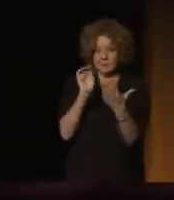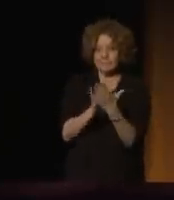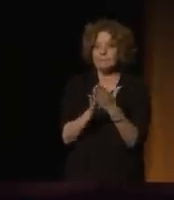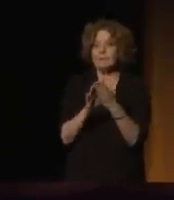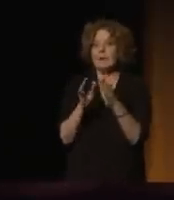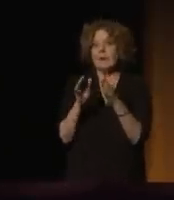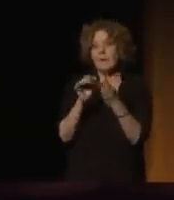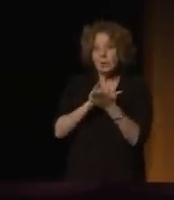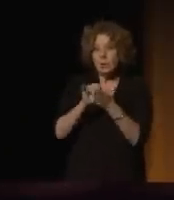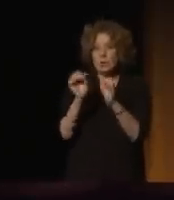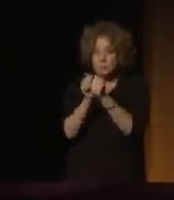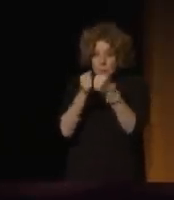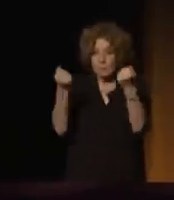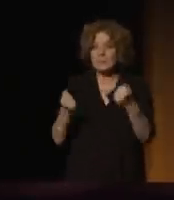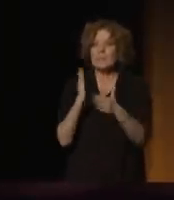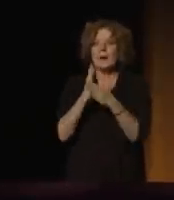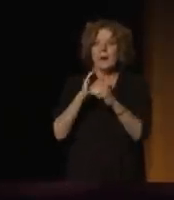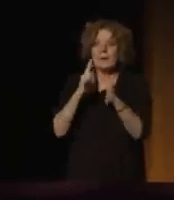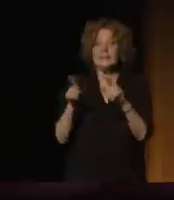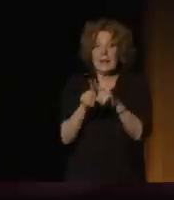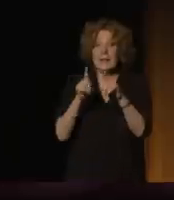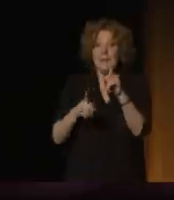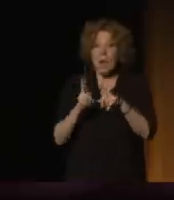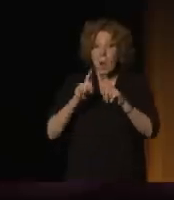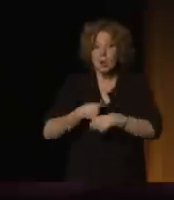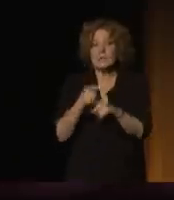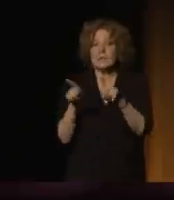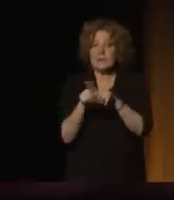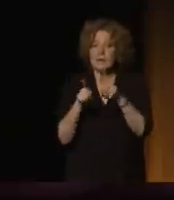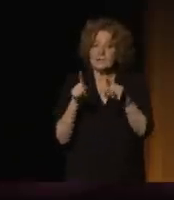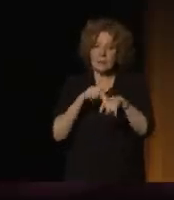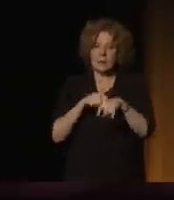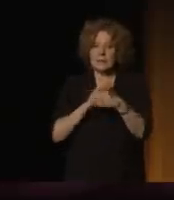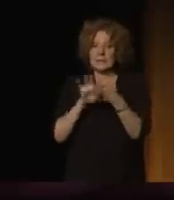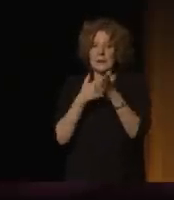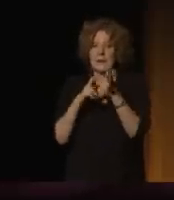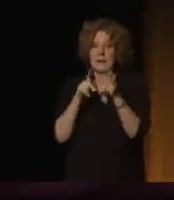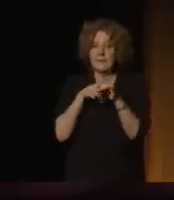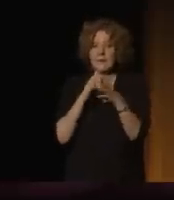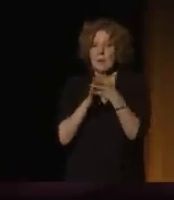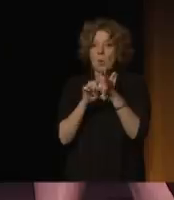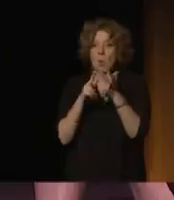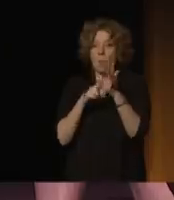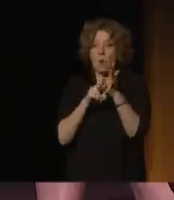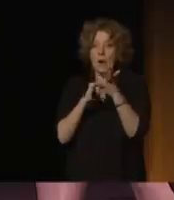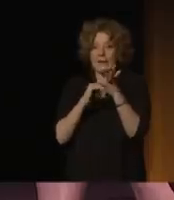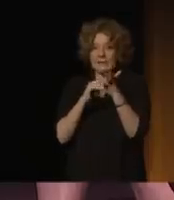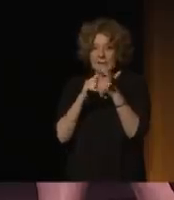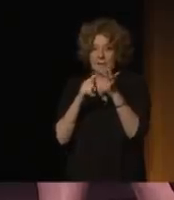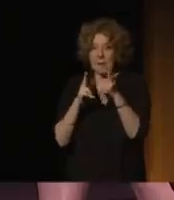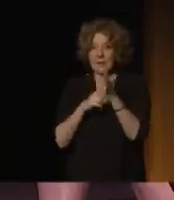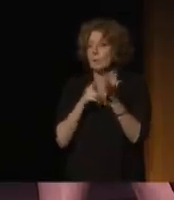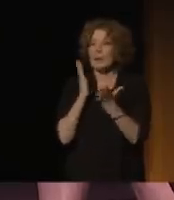it launched on just as the Harvey Weinstein story was breaking, which was incredibly fortuitous, and she's been very, very busy ever since